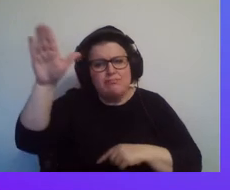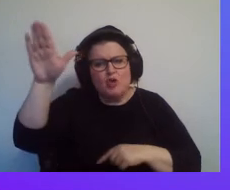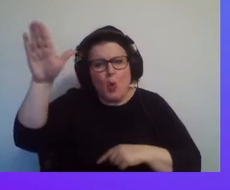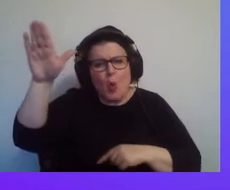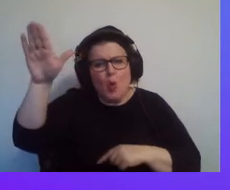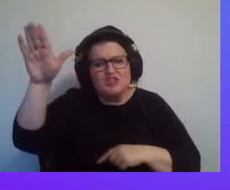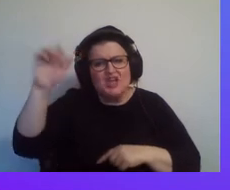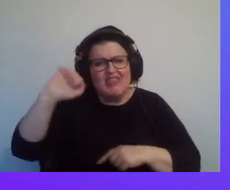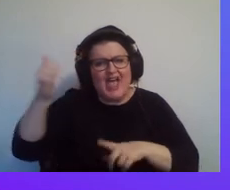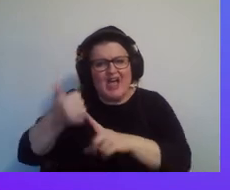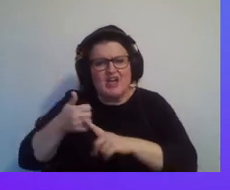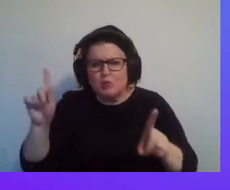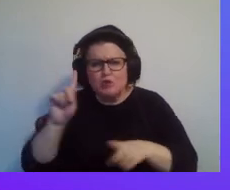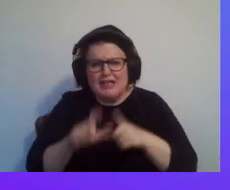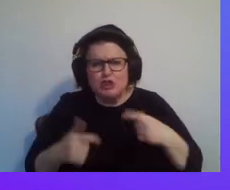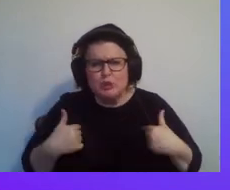Dr. Abrams.